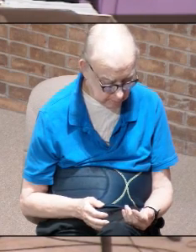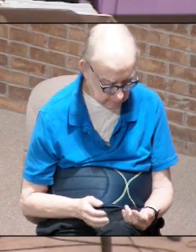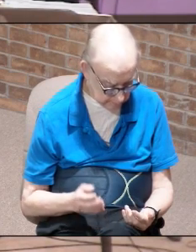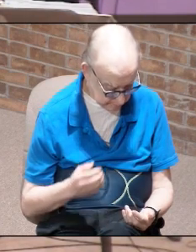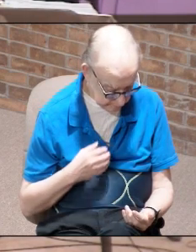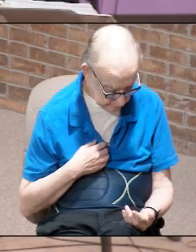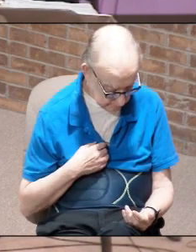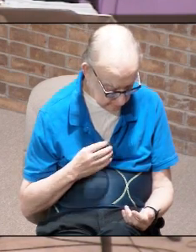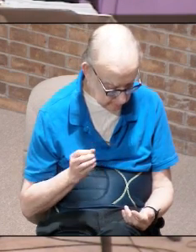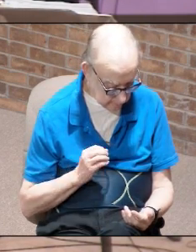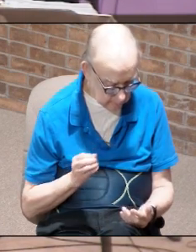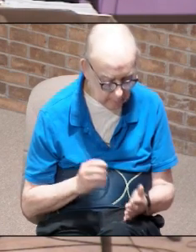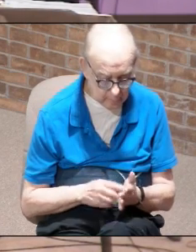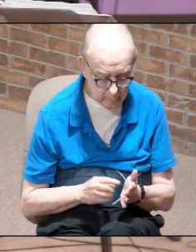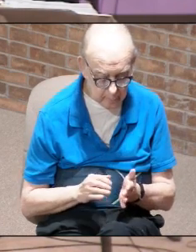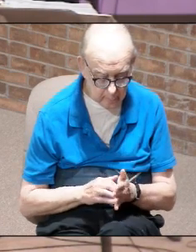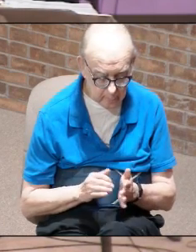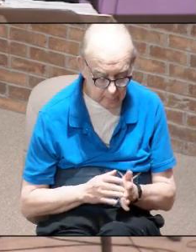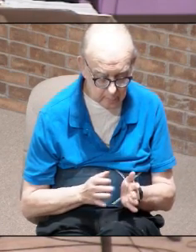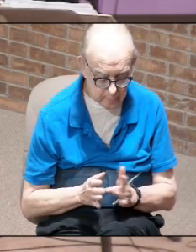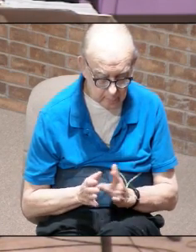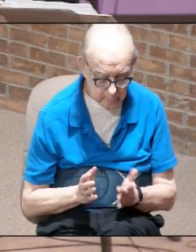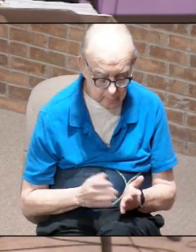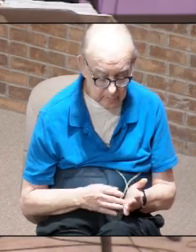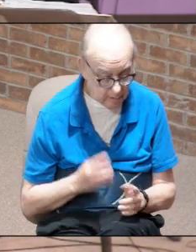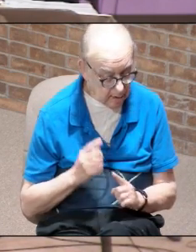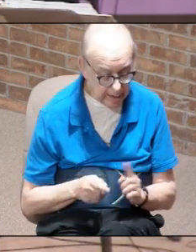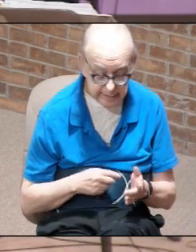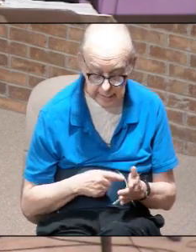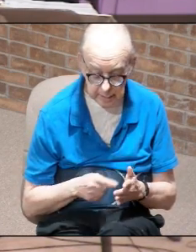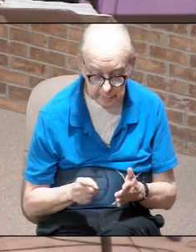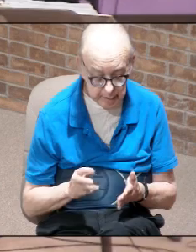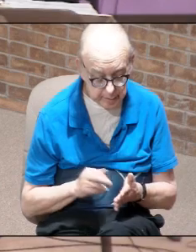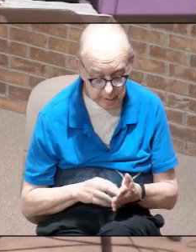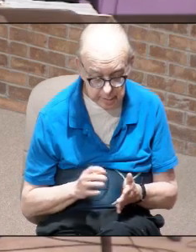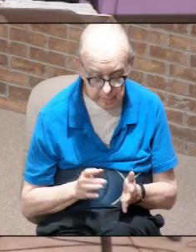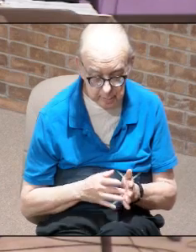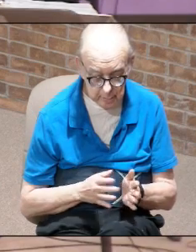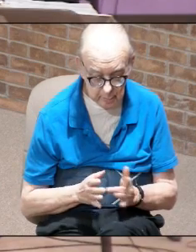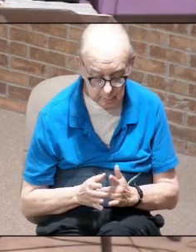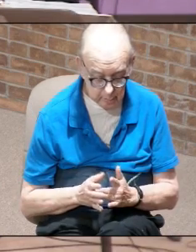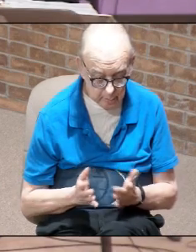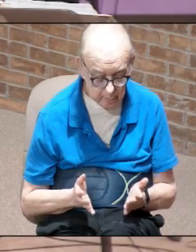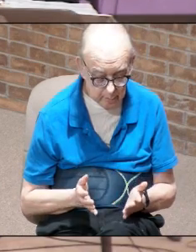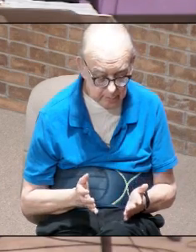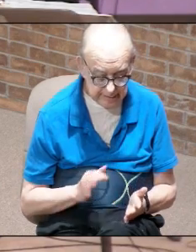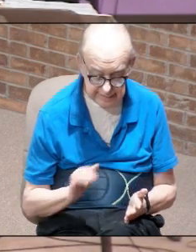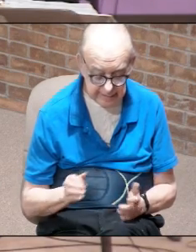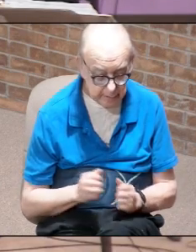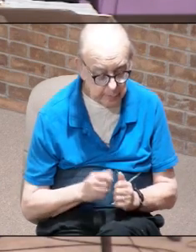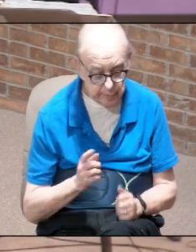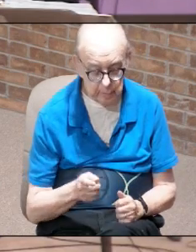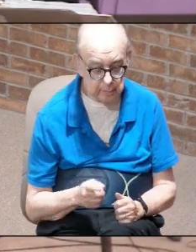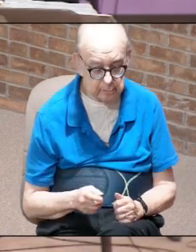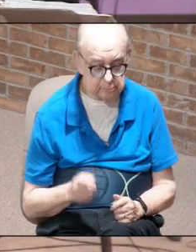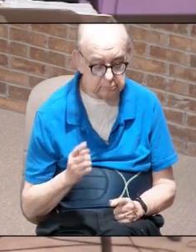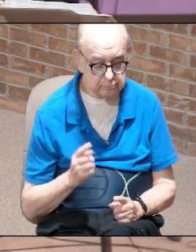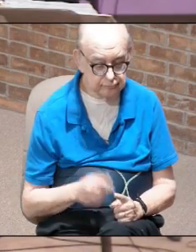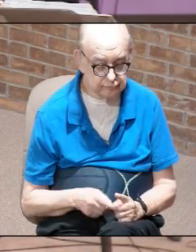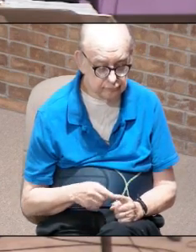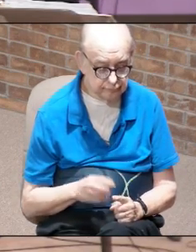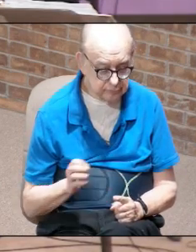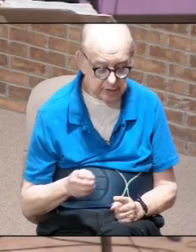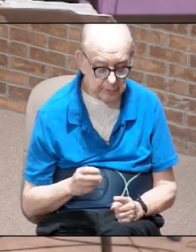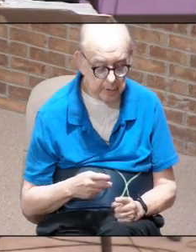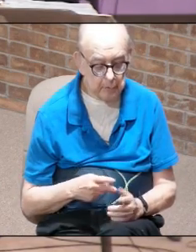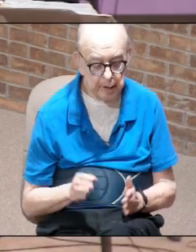I owe a debt to Jesus I cannot pay. And so do you. I can't ever